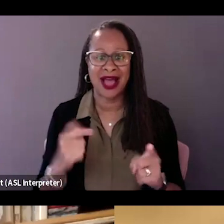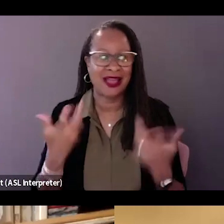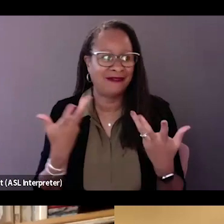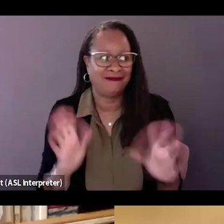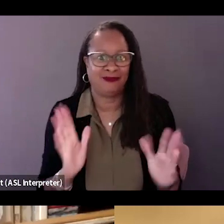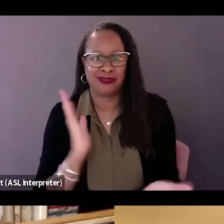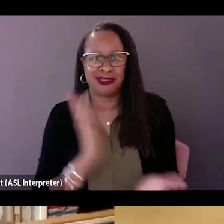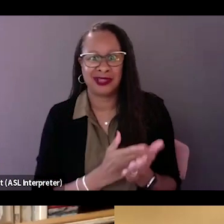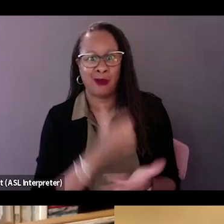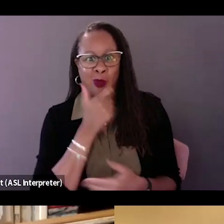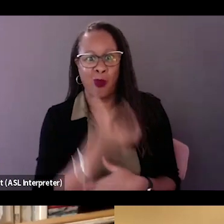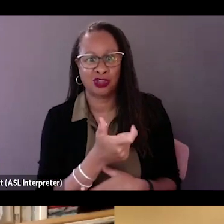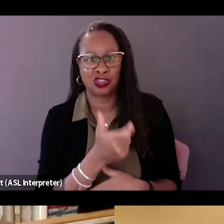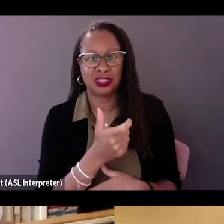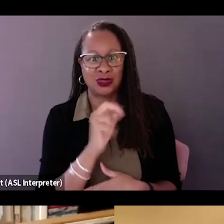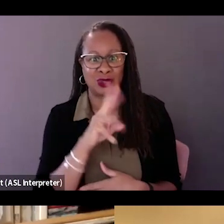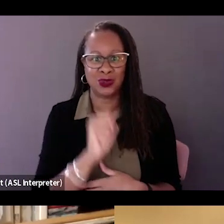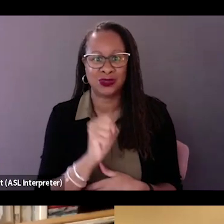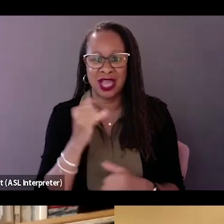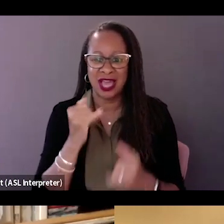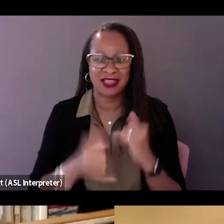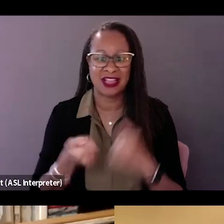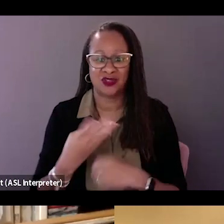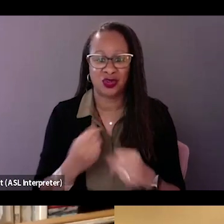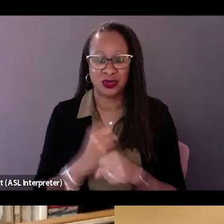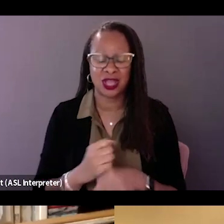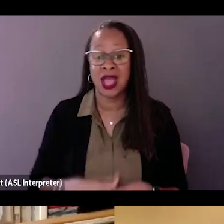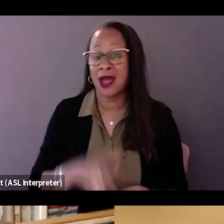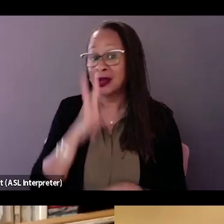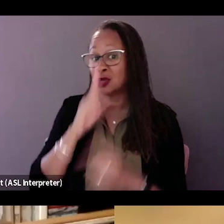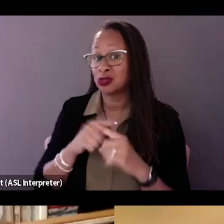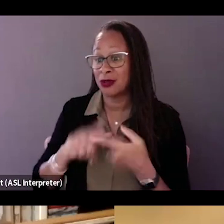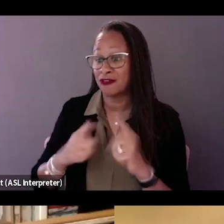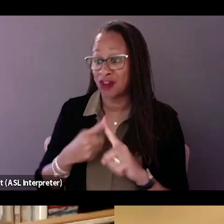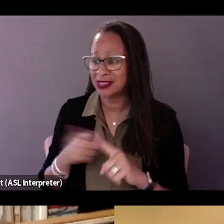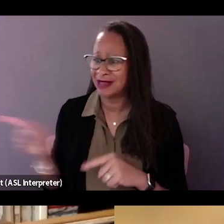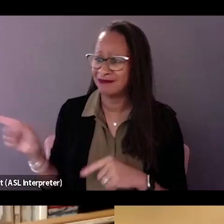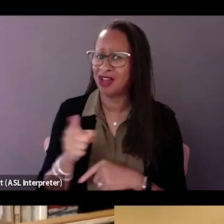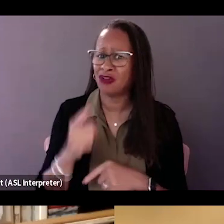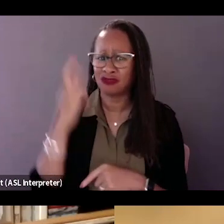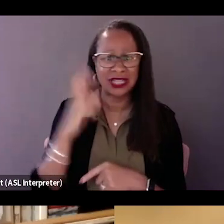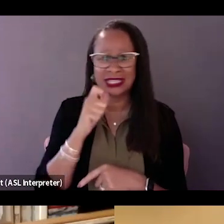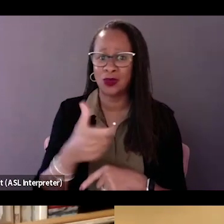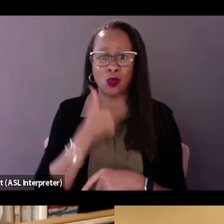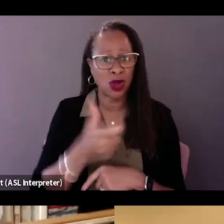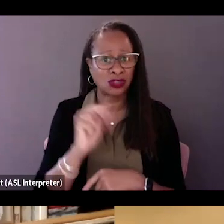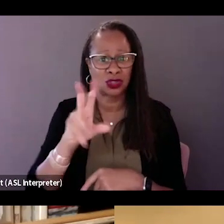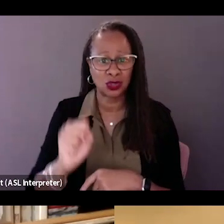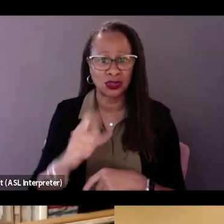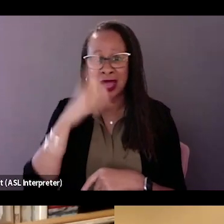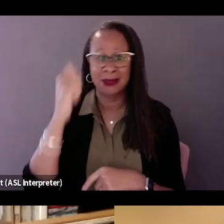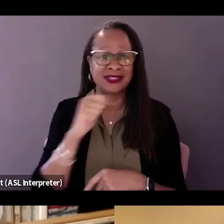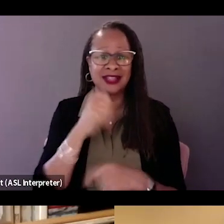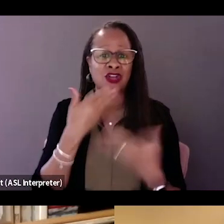watching the news in the last couple of years. And I would speak to my friends and they would tell me that they have stopped watching the news because it's not good for their mental